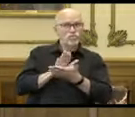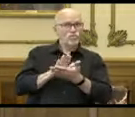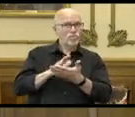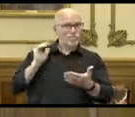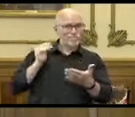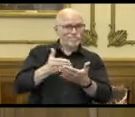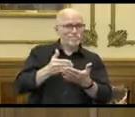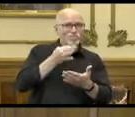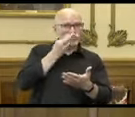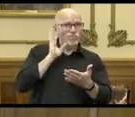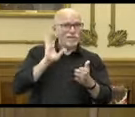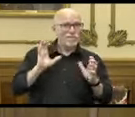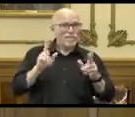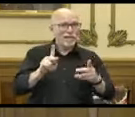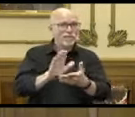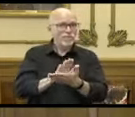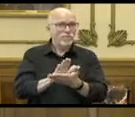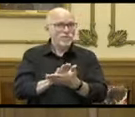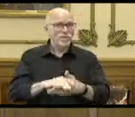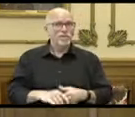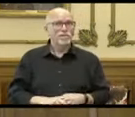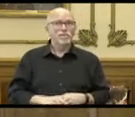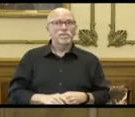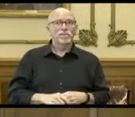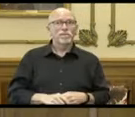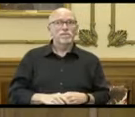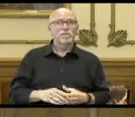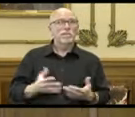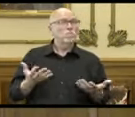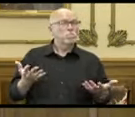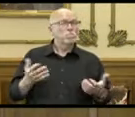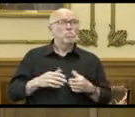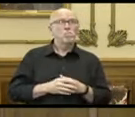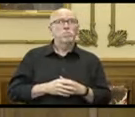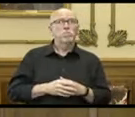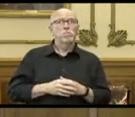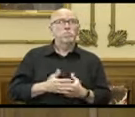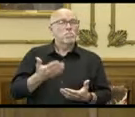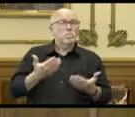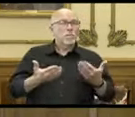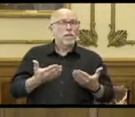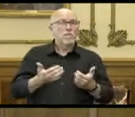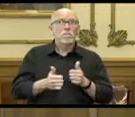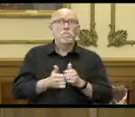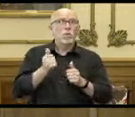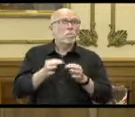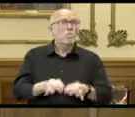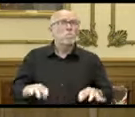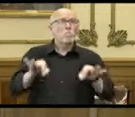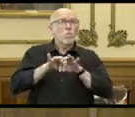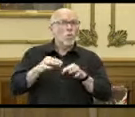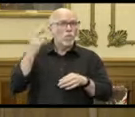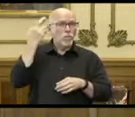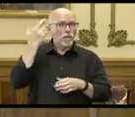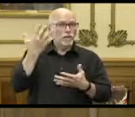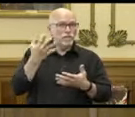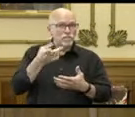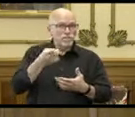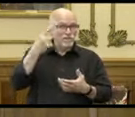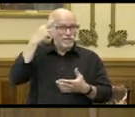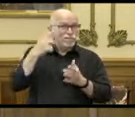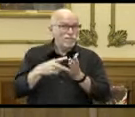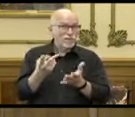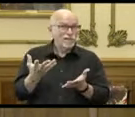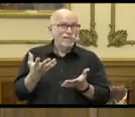schools are going back. This might be one of the most important reasons, when you really stop and think about it,